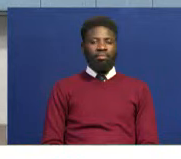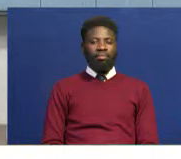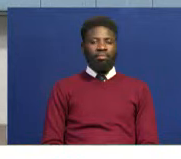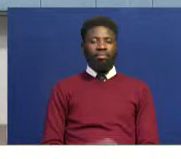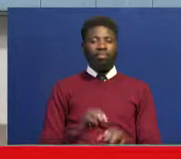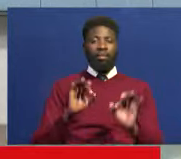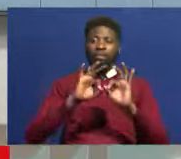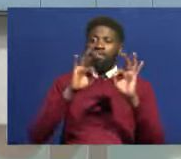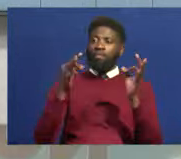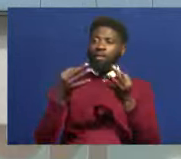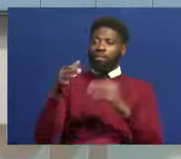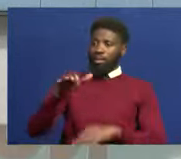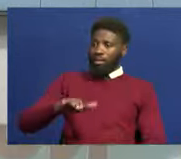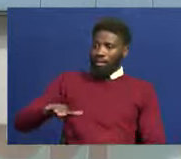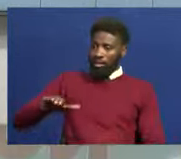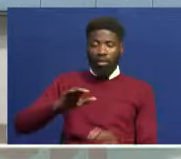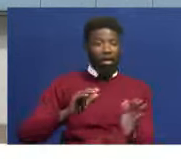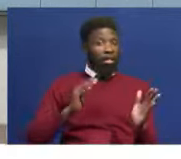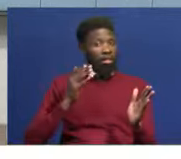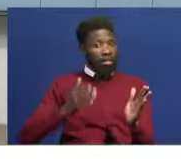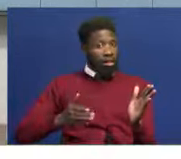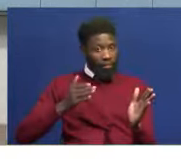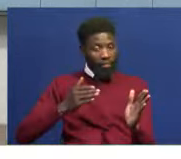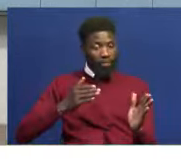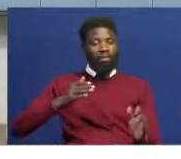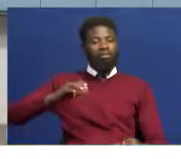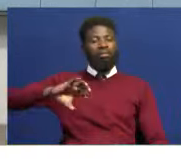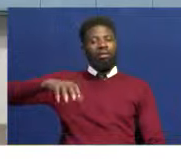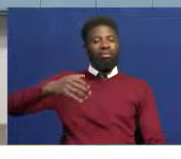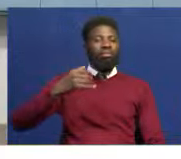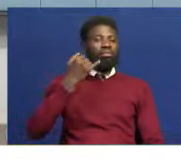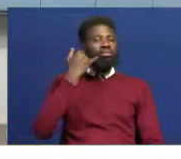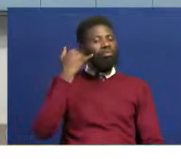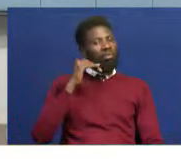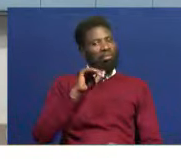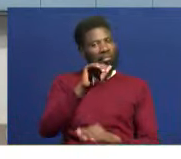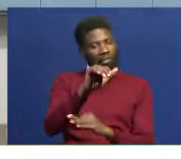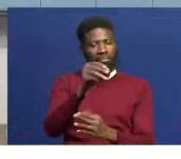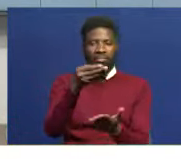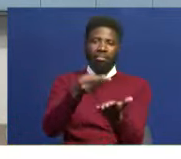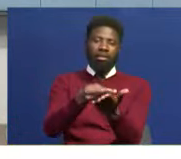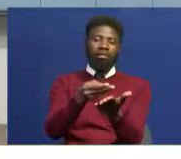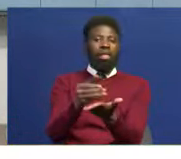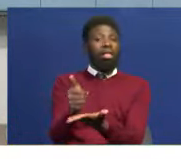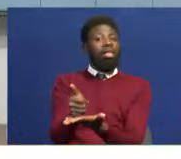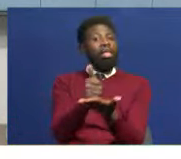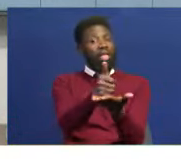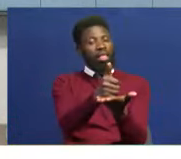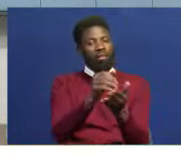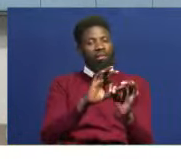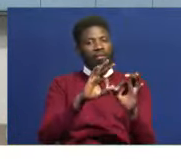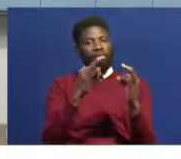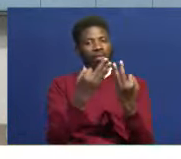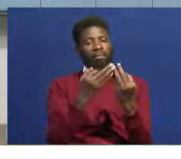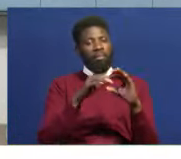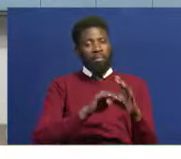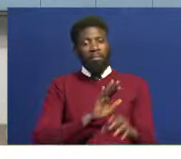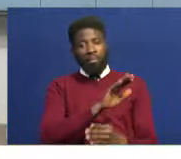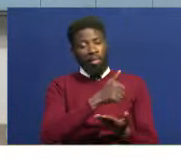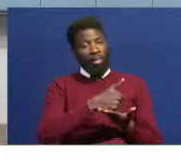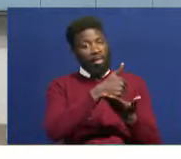family from Naivasha Nakuru County is appealing for financial support to facilitate their kin's treatment. Daniel Kariunga,